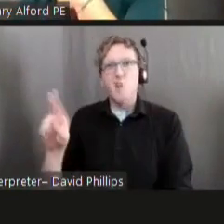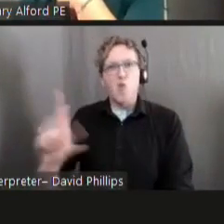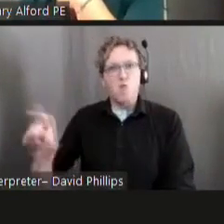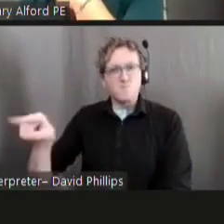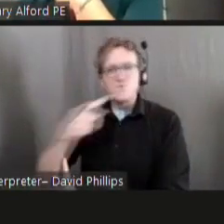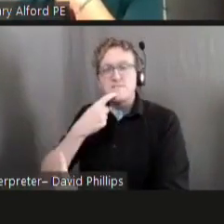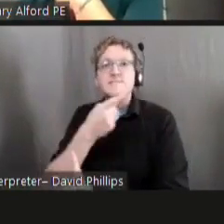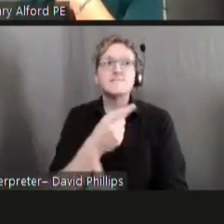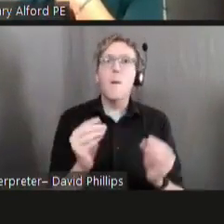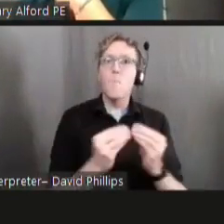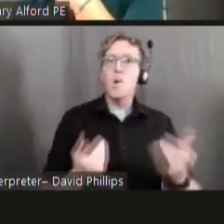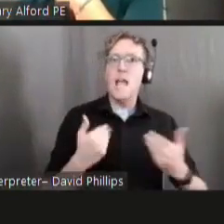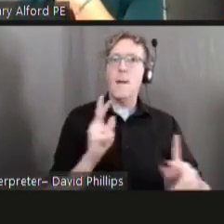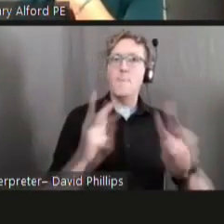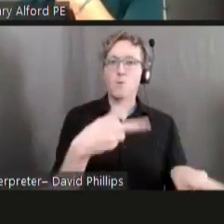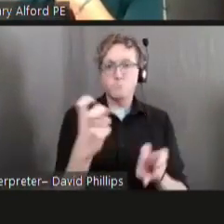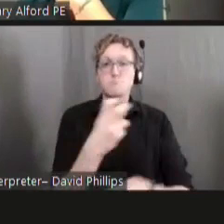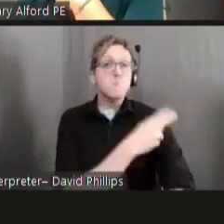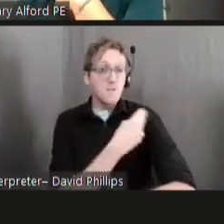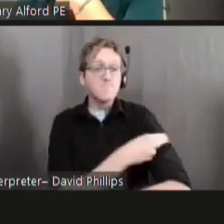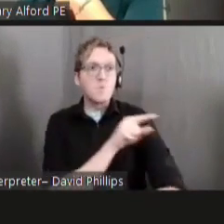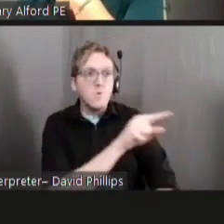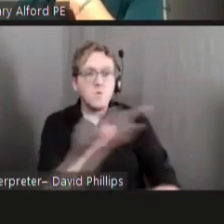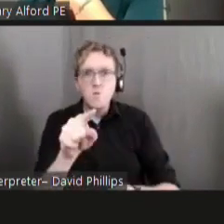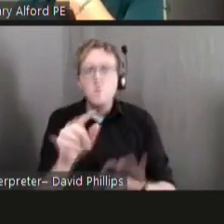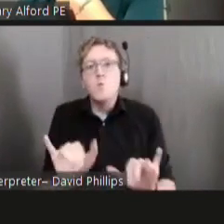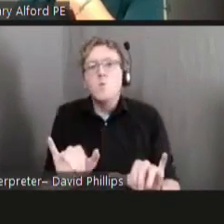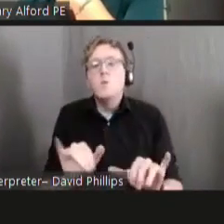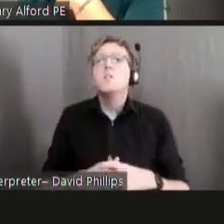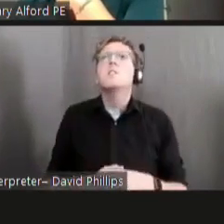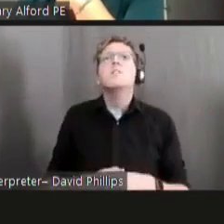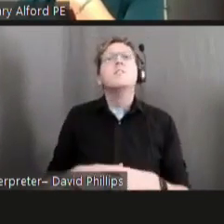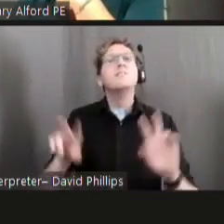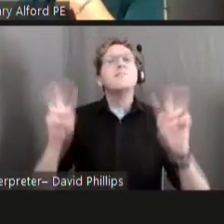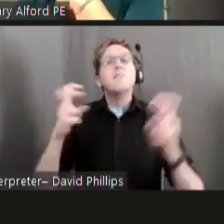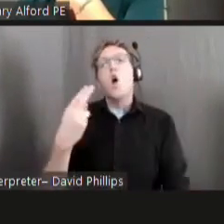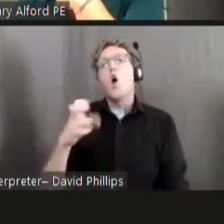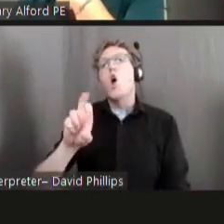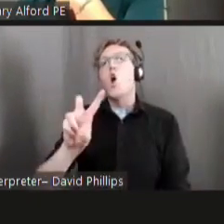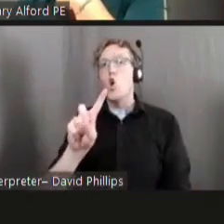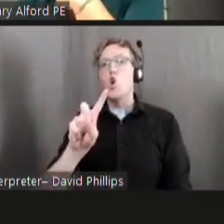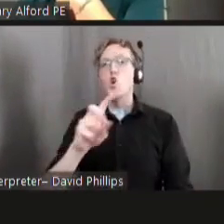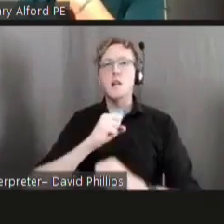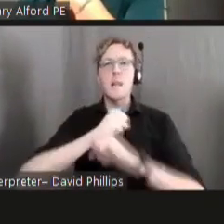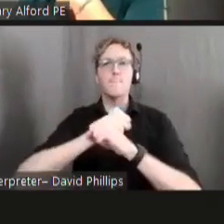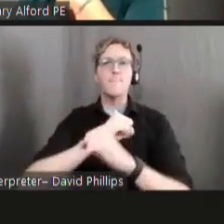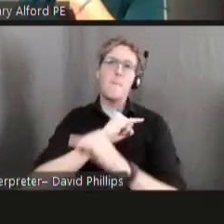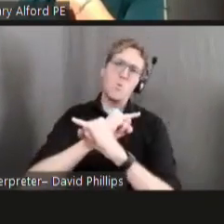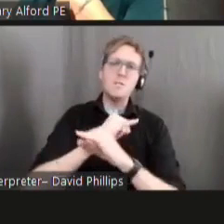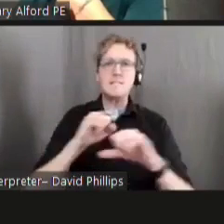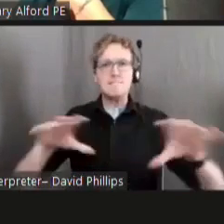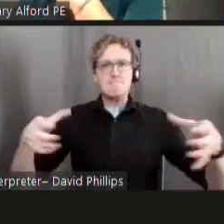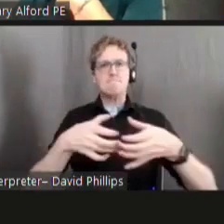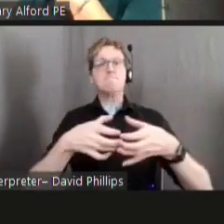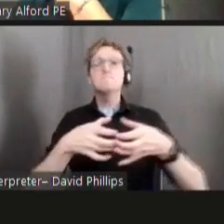being hospitalized. When we talk about herd immunity, we have to be very careful about this. As